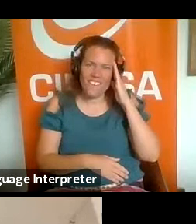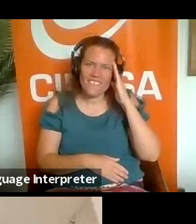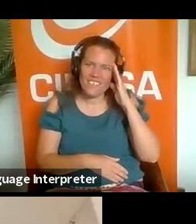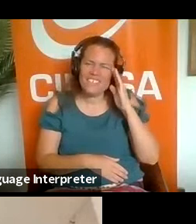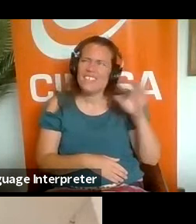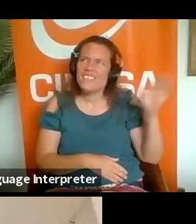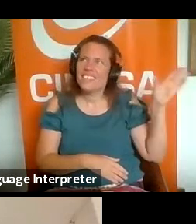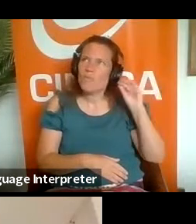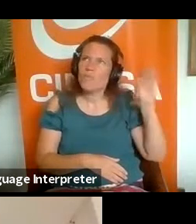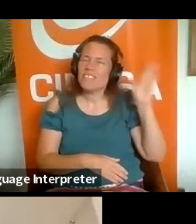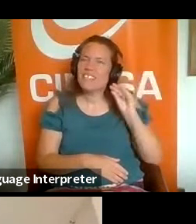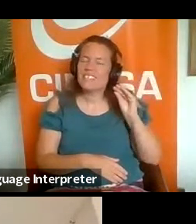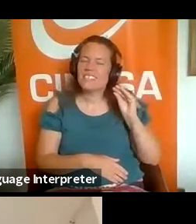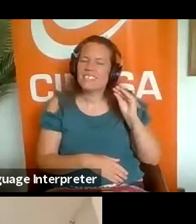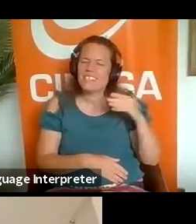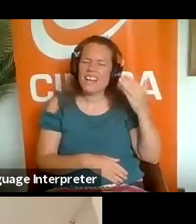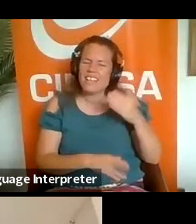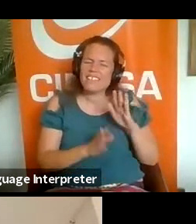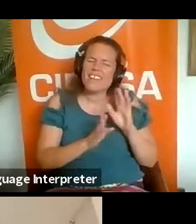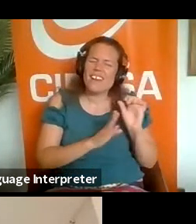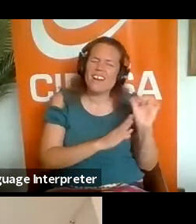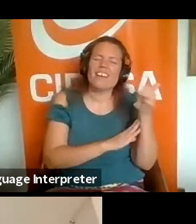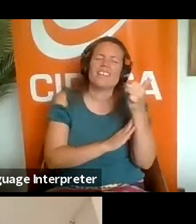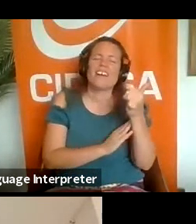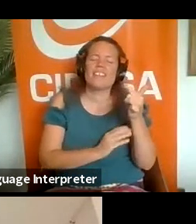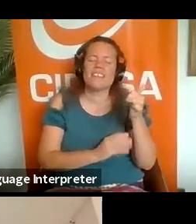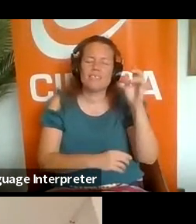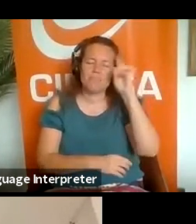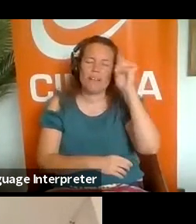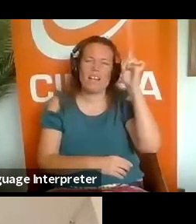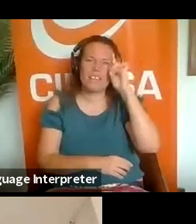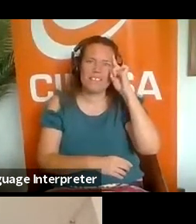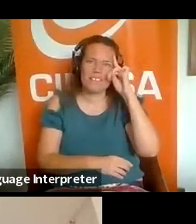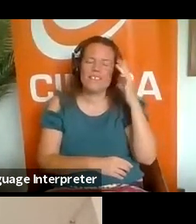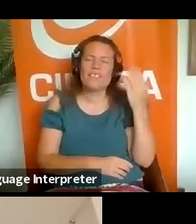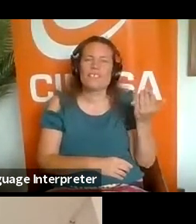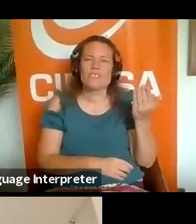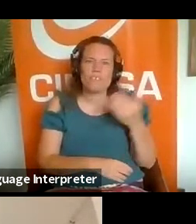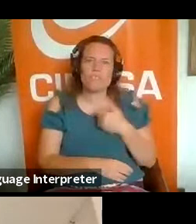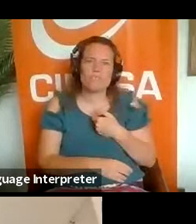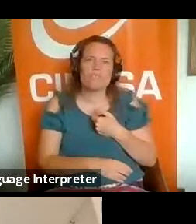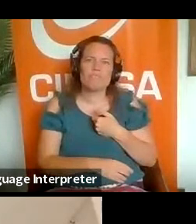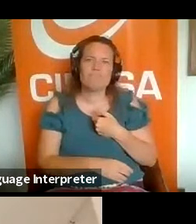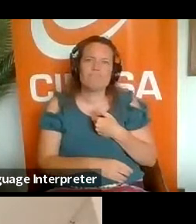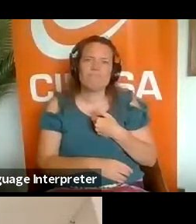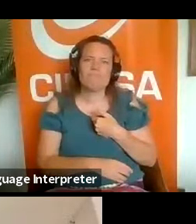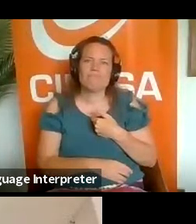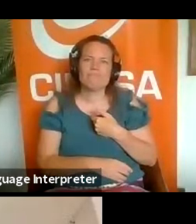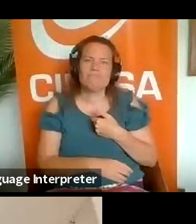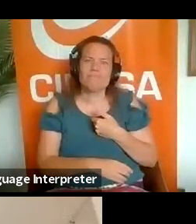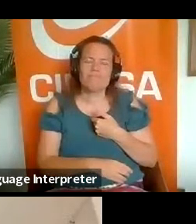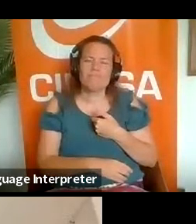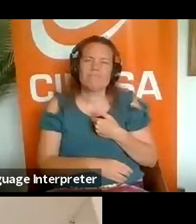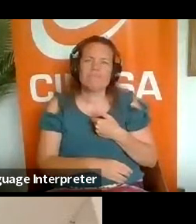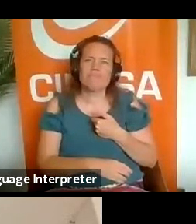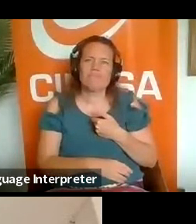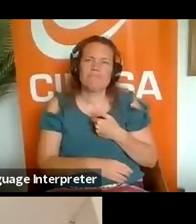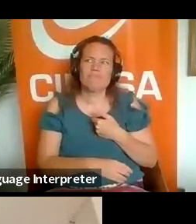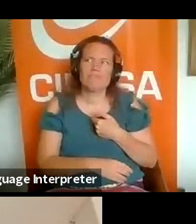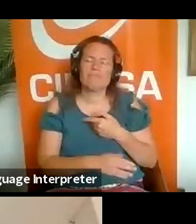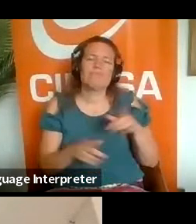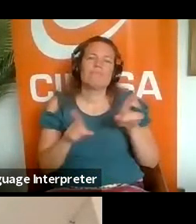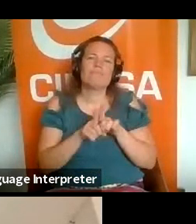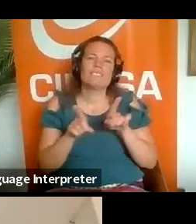has a secondary intention. And this, I would fall in line with what we heard earlier from